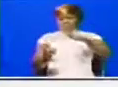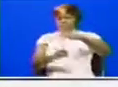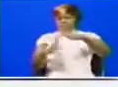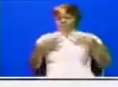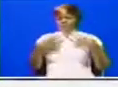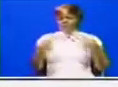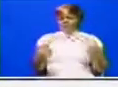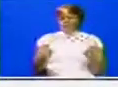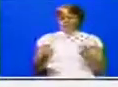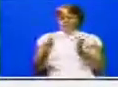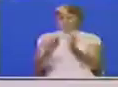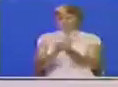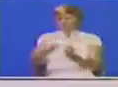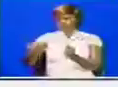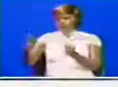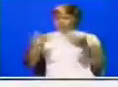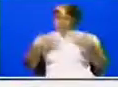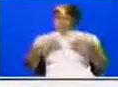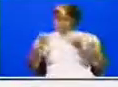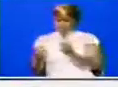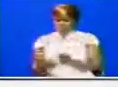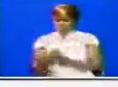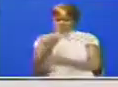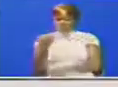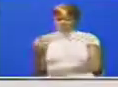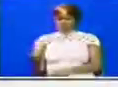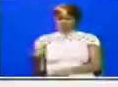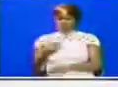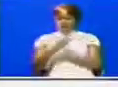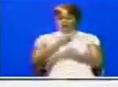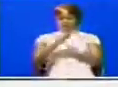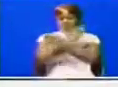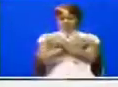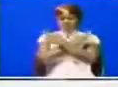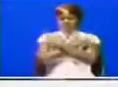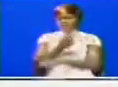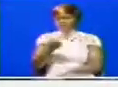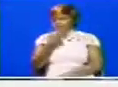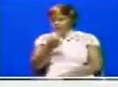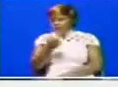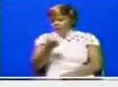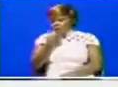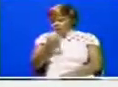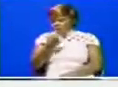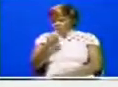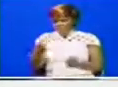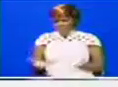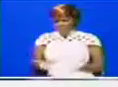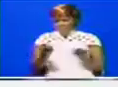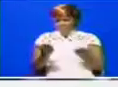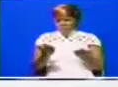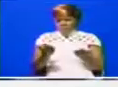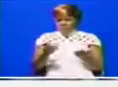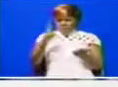Health, in partnership with stakeholders, to launch a child-friendly dispersible tablet. The tablet, which is an improvement of